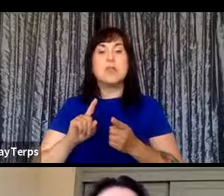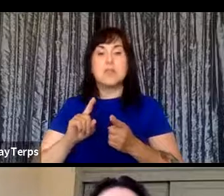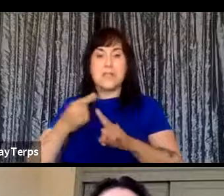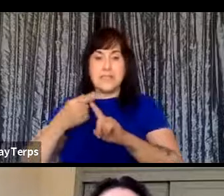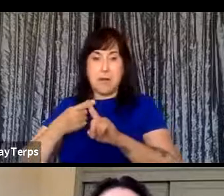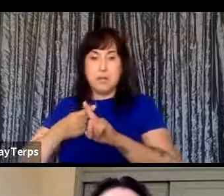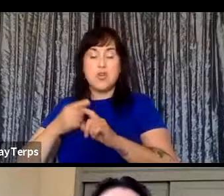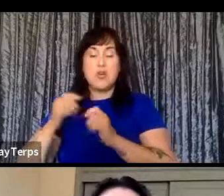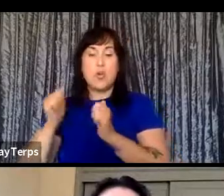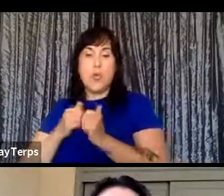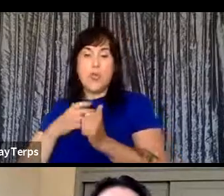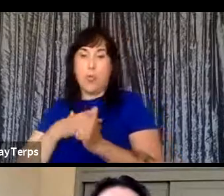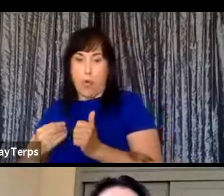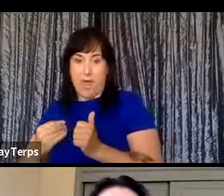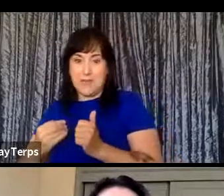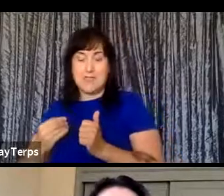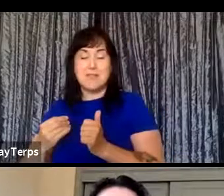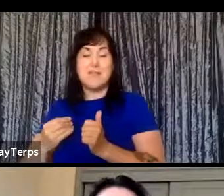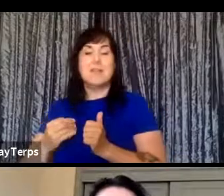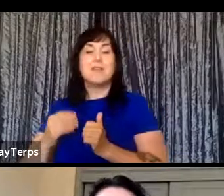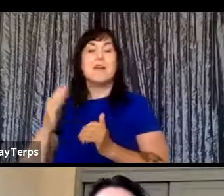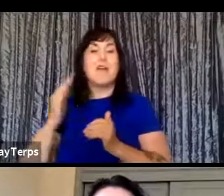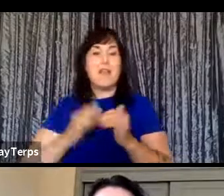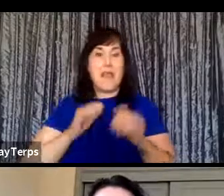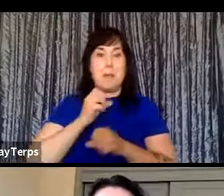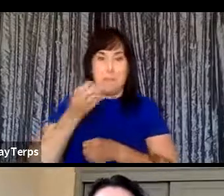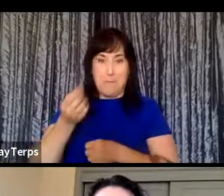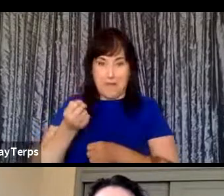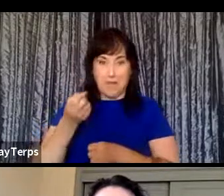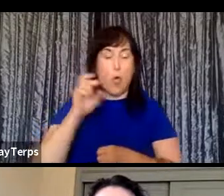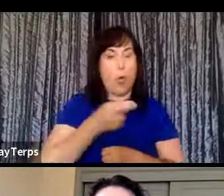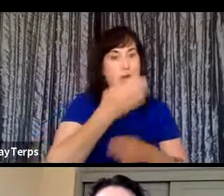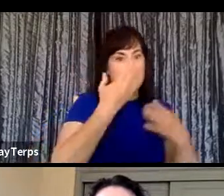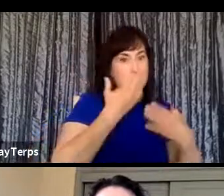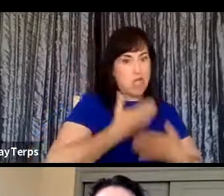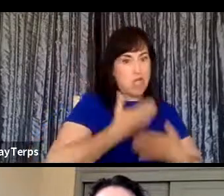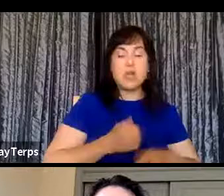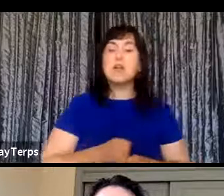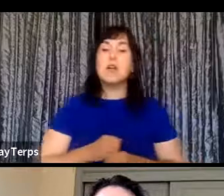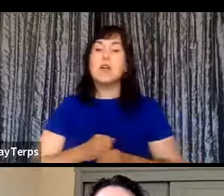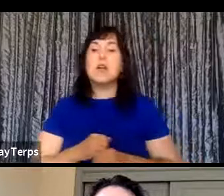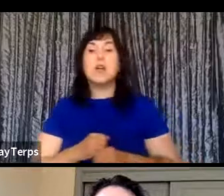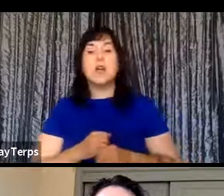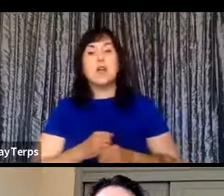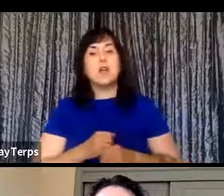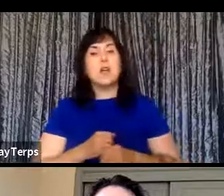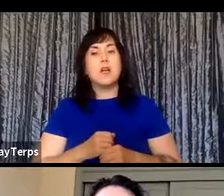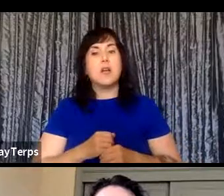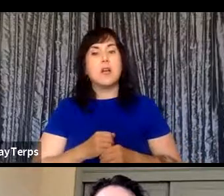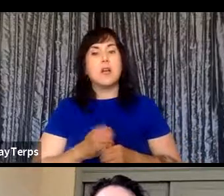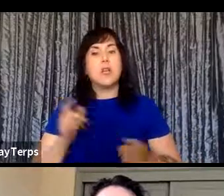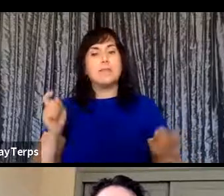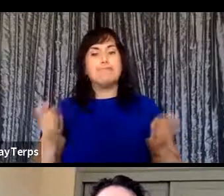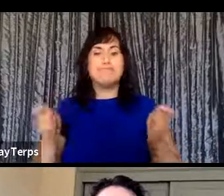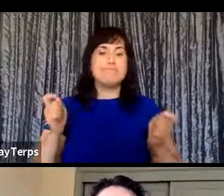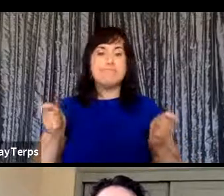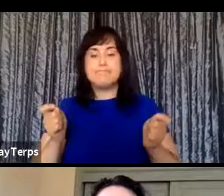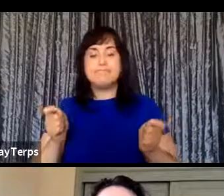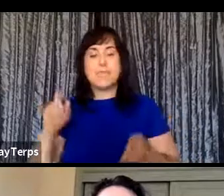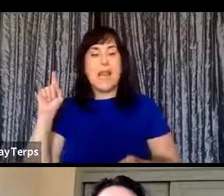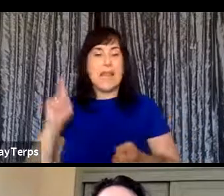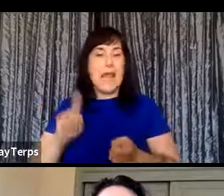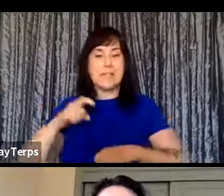with milk and also dark. The way to be able to do that is, as we said at the beginning, we amended the amount of time which we put it into the microwave